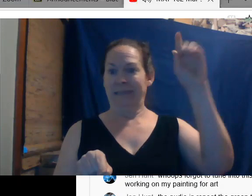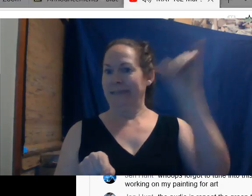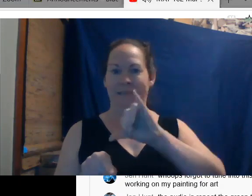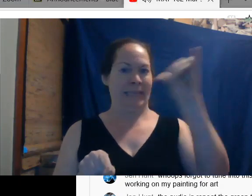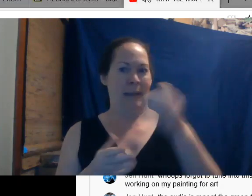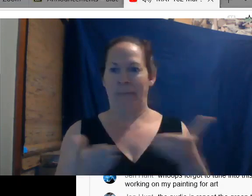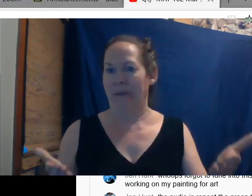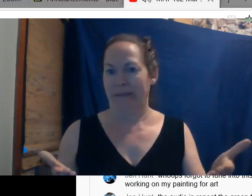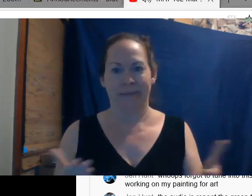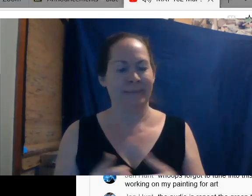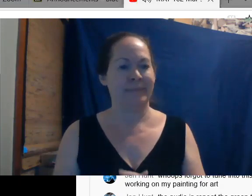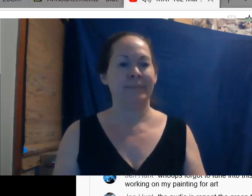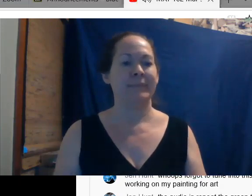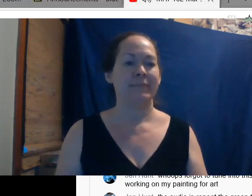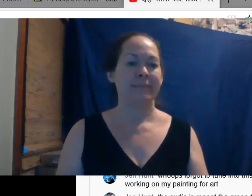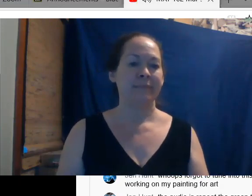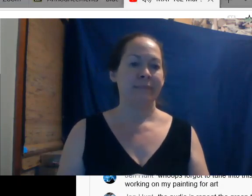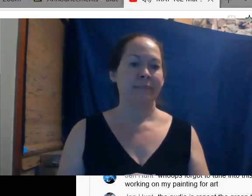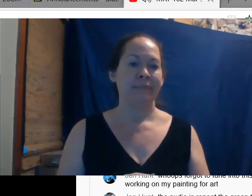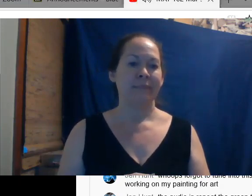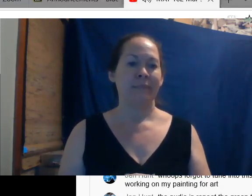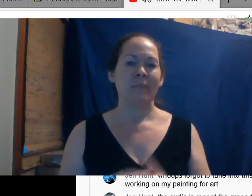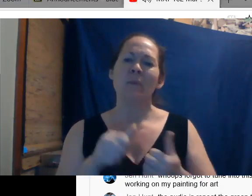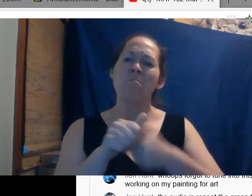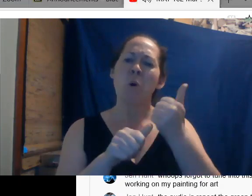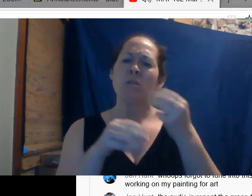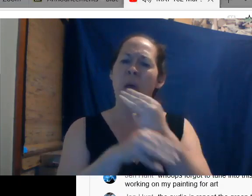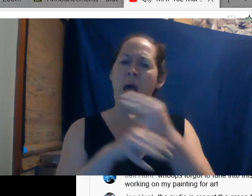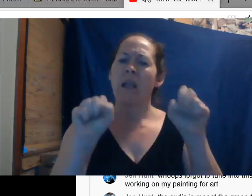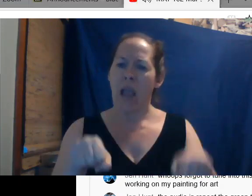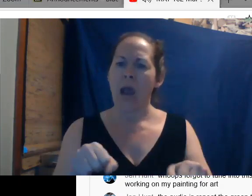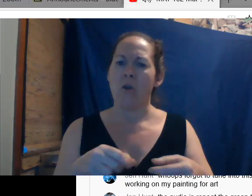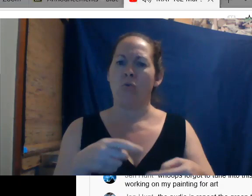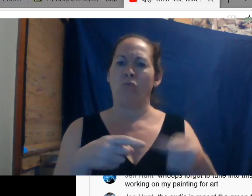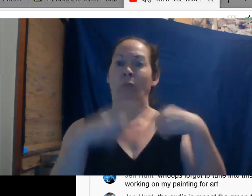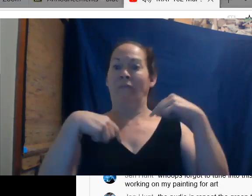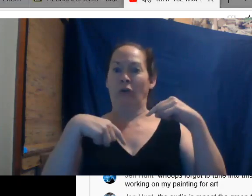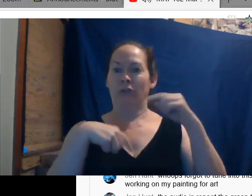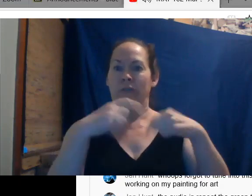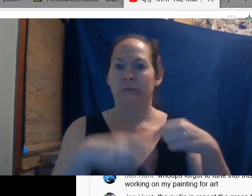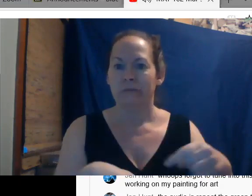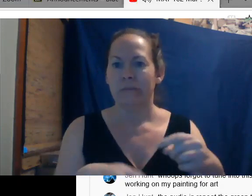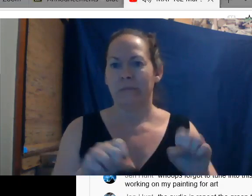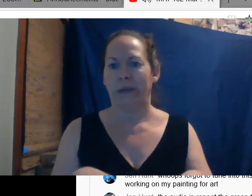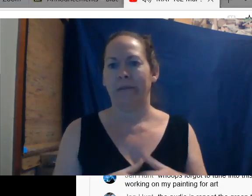A lot of our mathematical properties are reversible. The ability